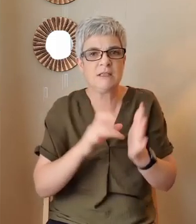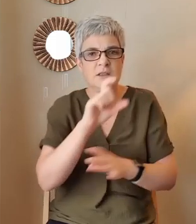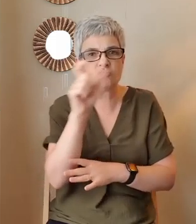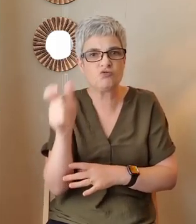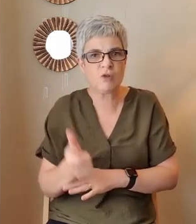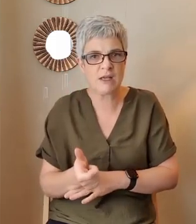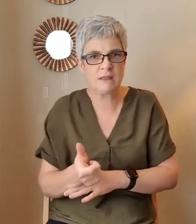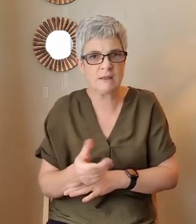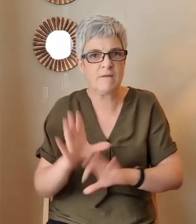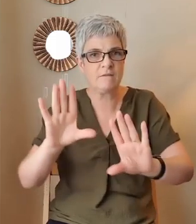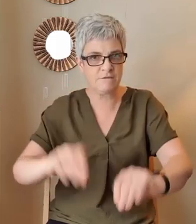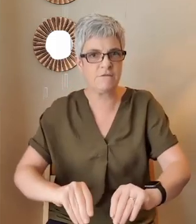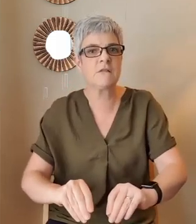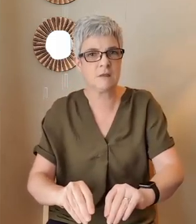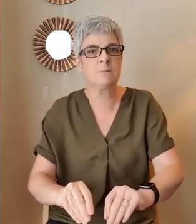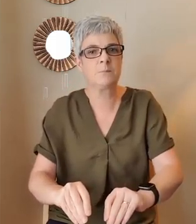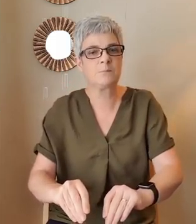once for all.